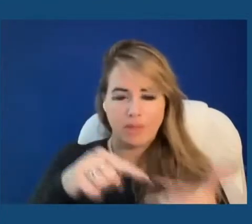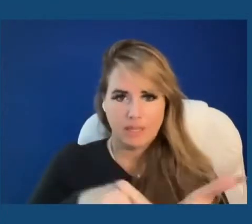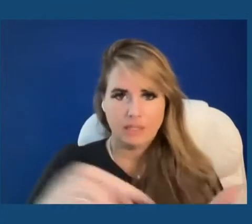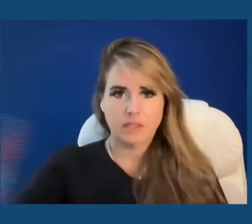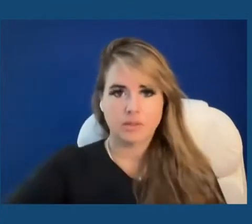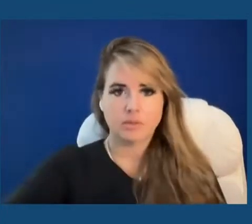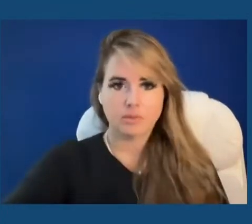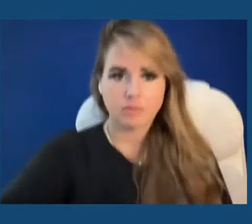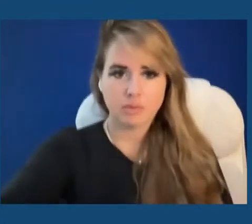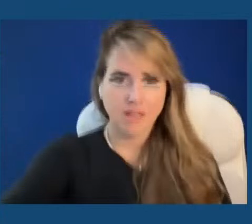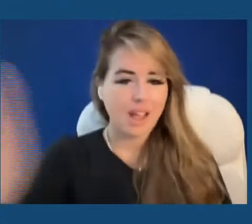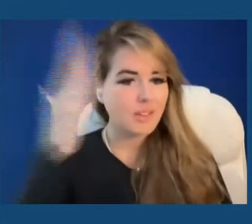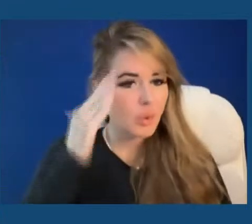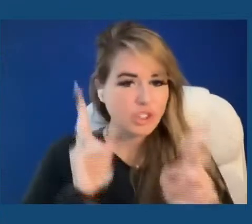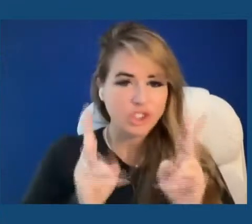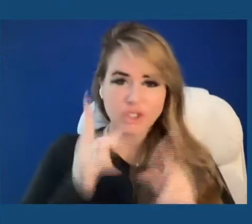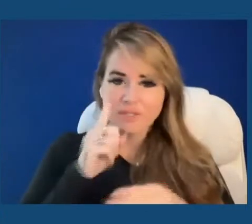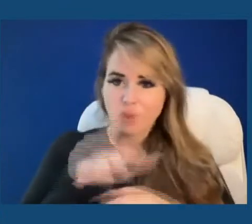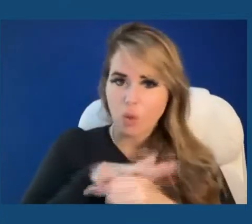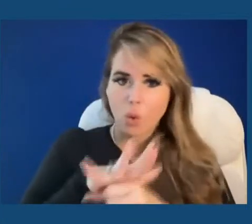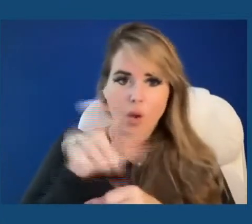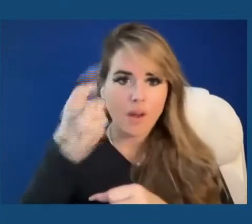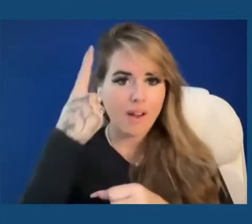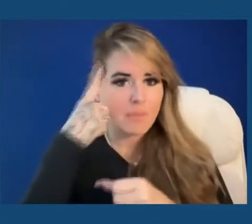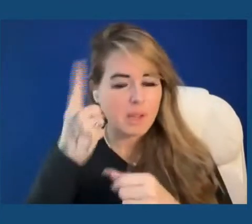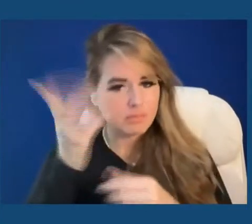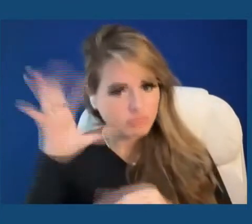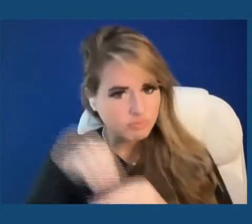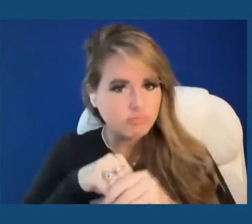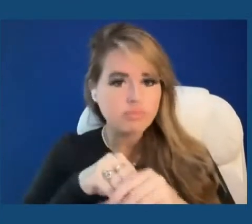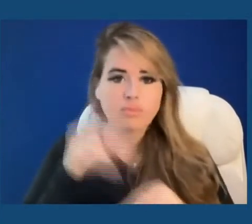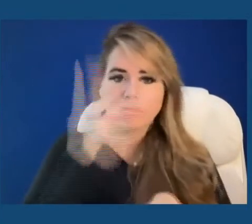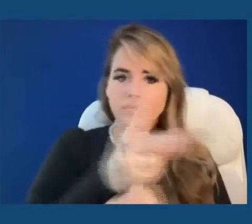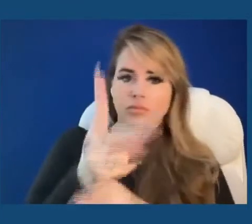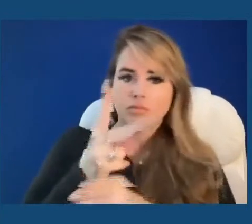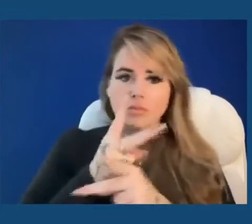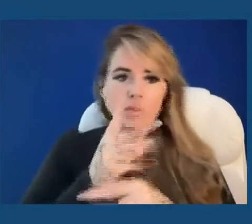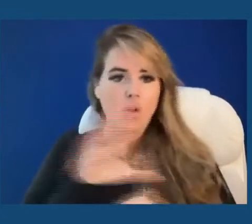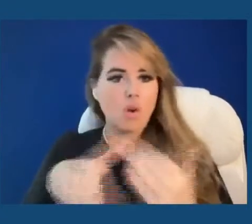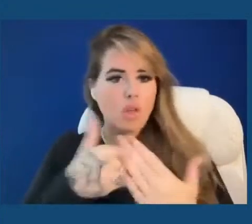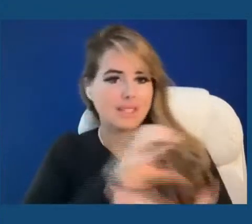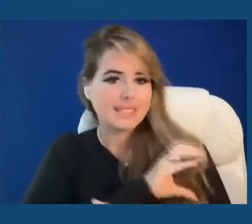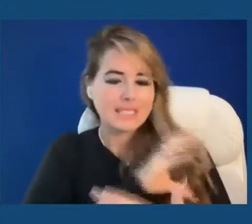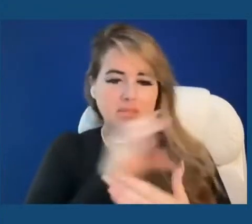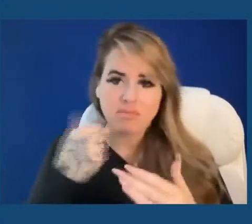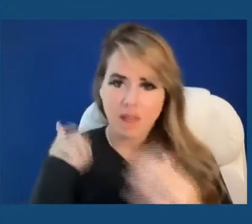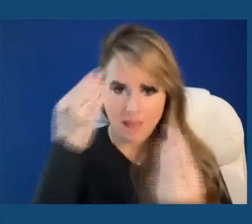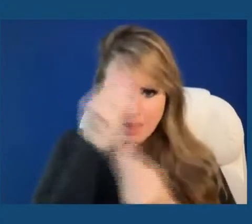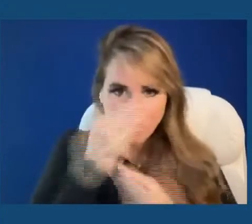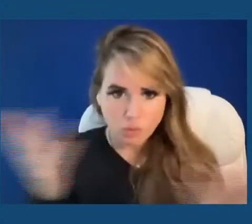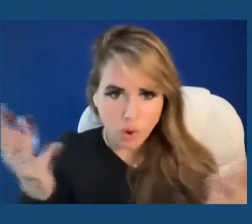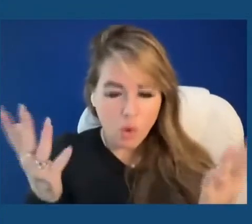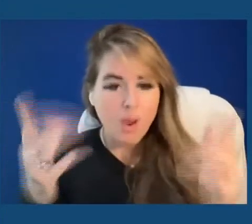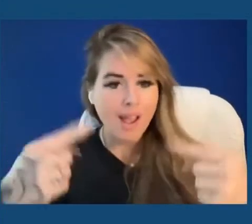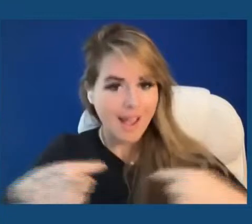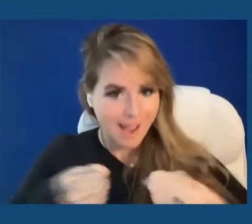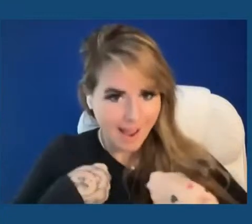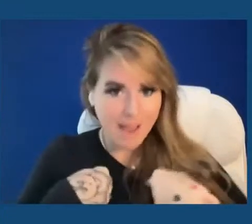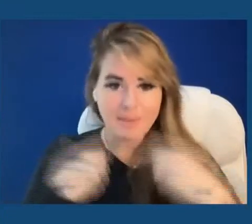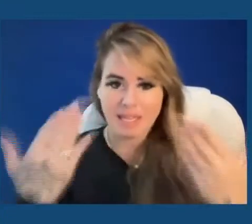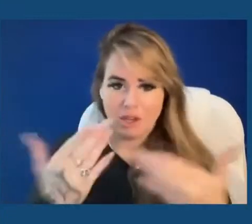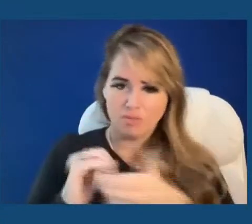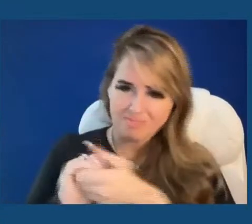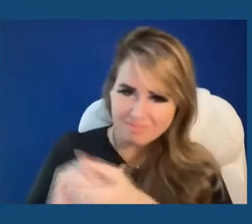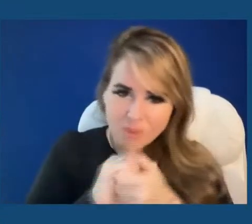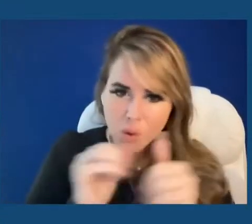and urgent it is for local governments to be able to take care of their citizens. I want to let you know that I am joined with you. I'm right